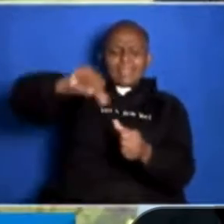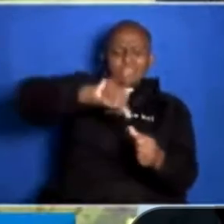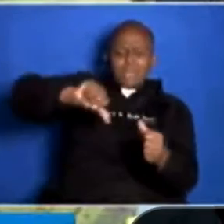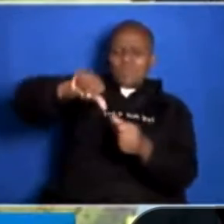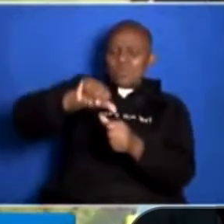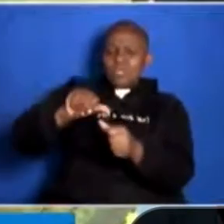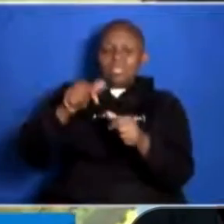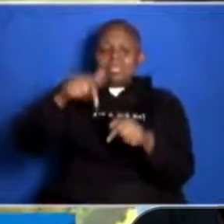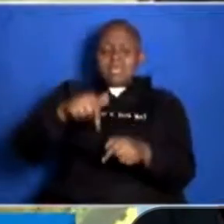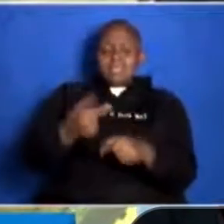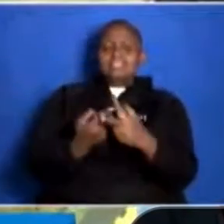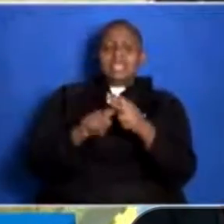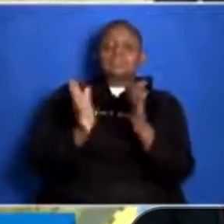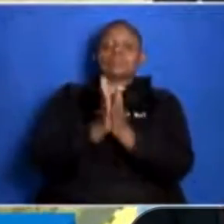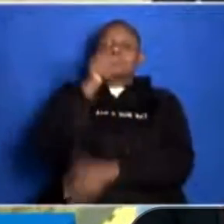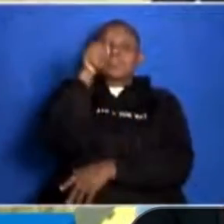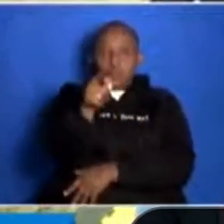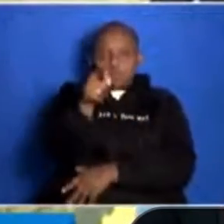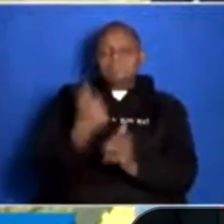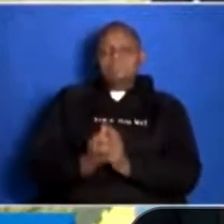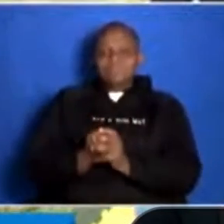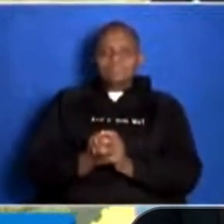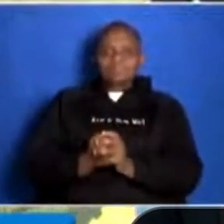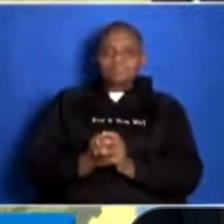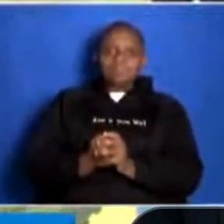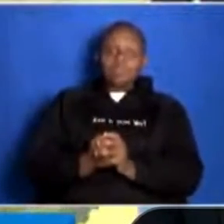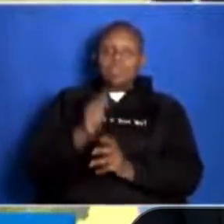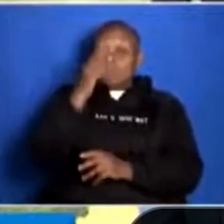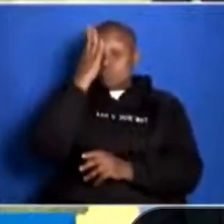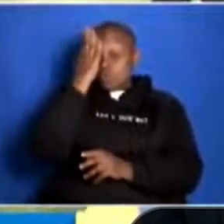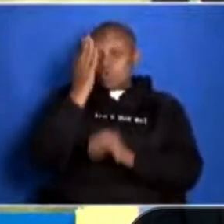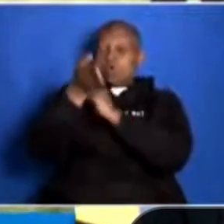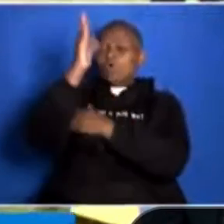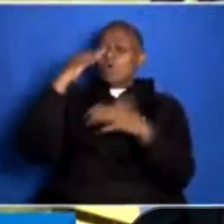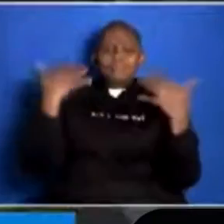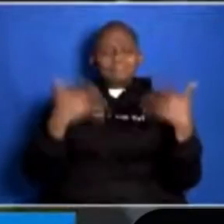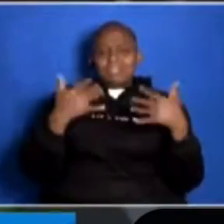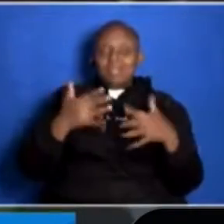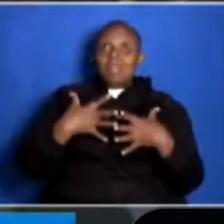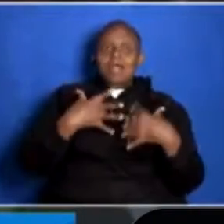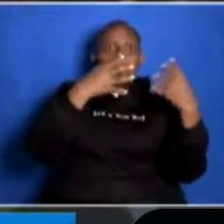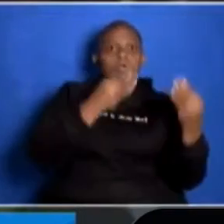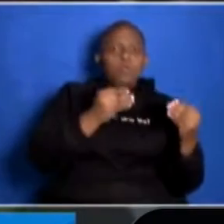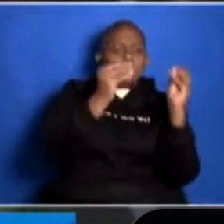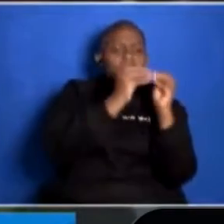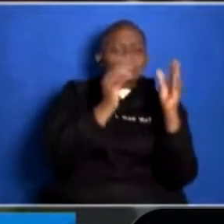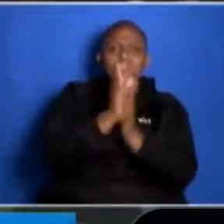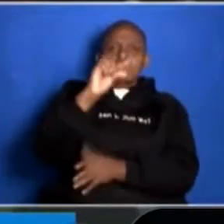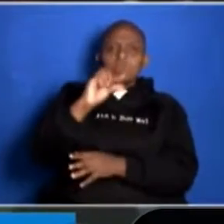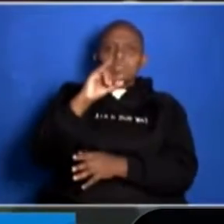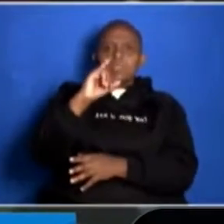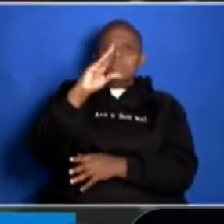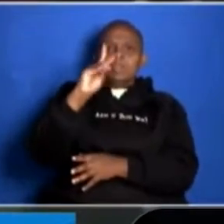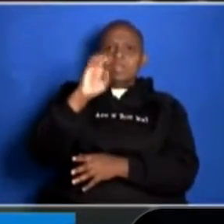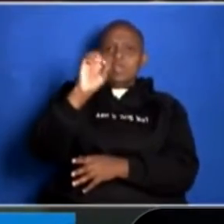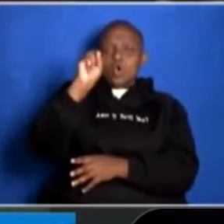going to happen beginning with you. Na itafanyika kuanzia na wewe. You know God is amazing. He went to Gideon. Mungu ni wa ajabu alimwendea Gideon. Because Gideon